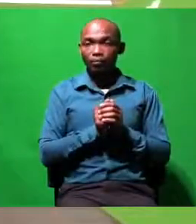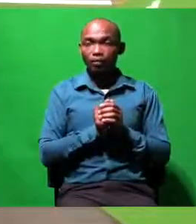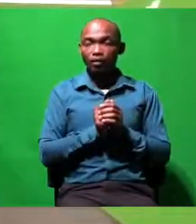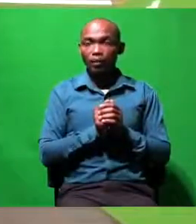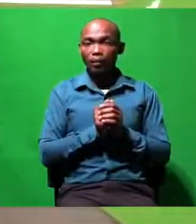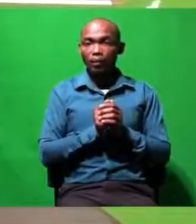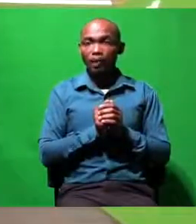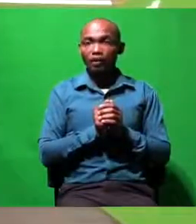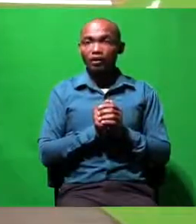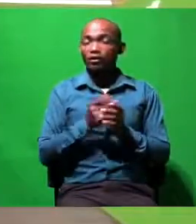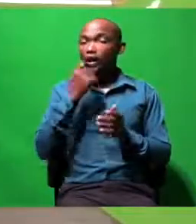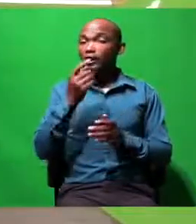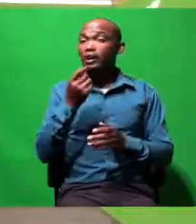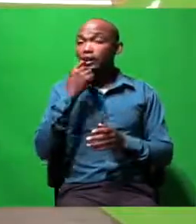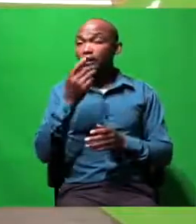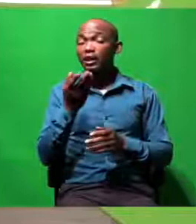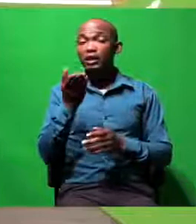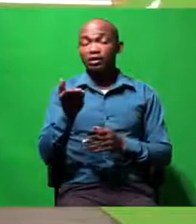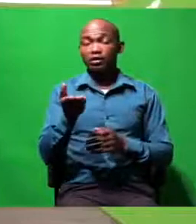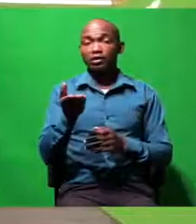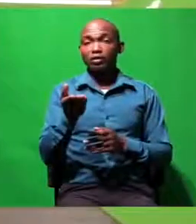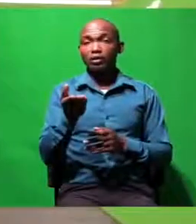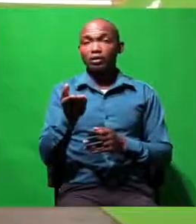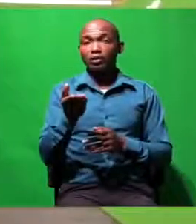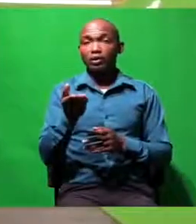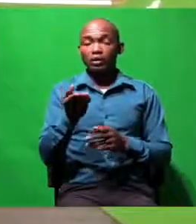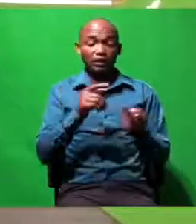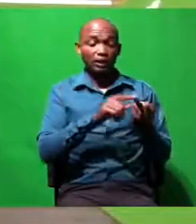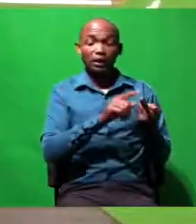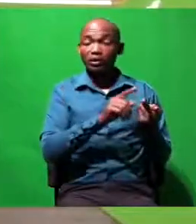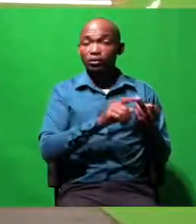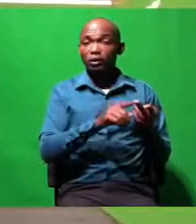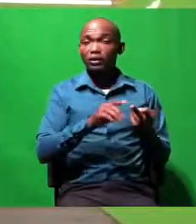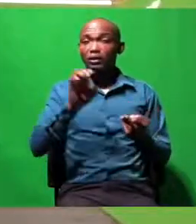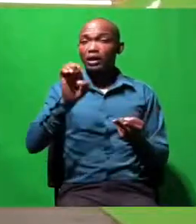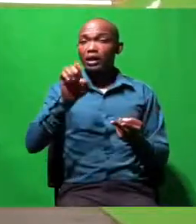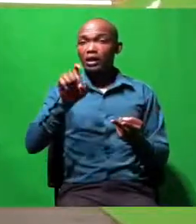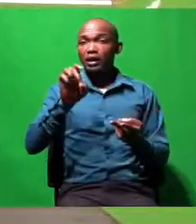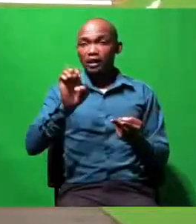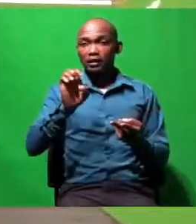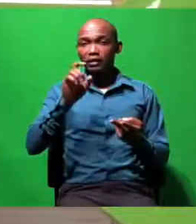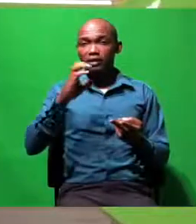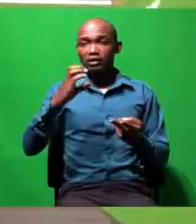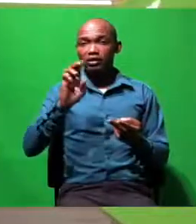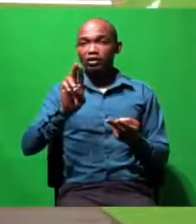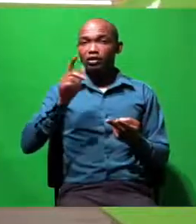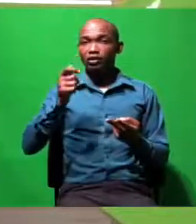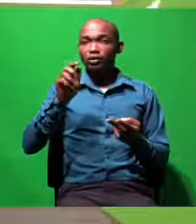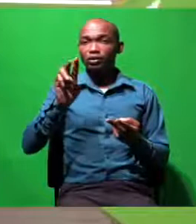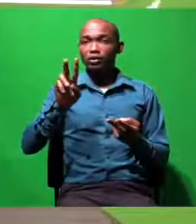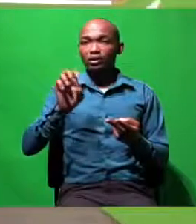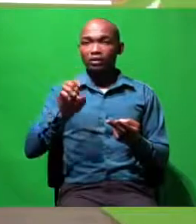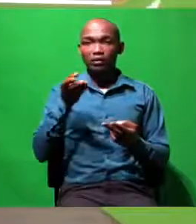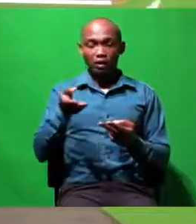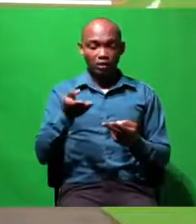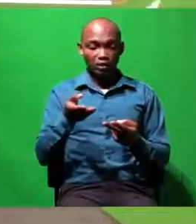So, as I'm telling you, the second organ of government is executive. Executive comprise